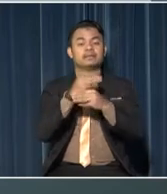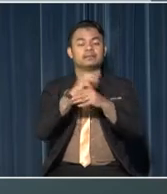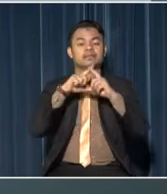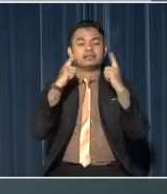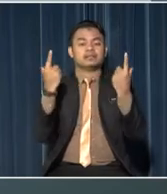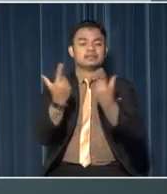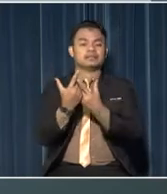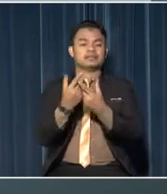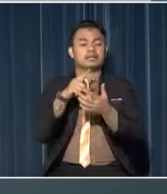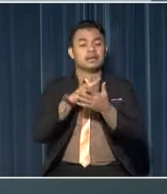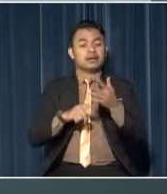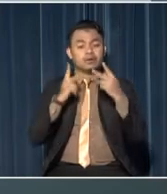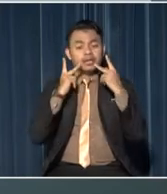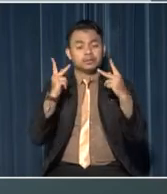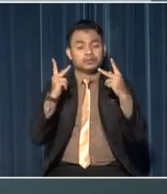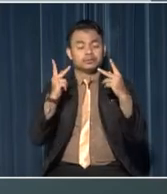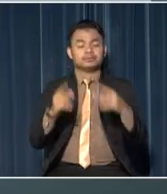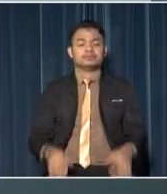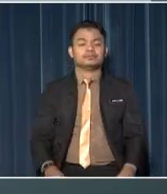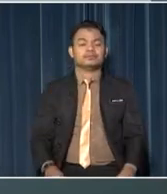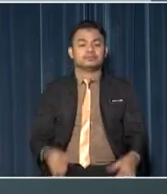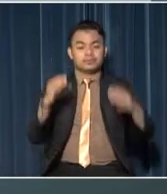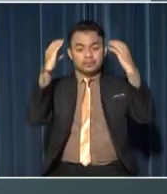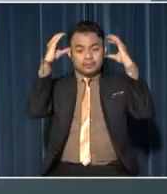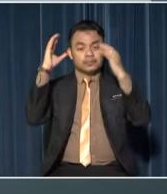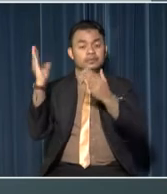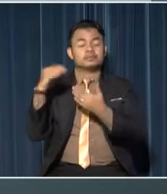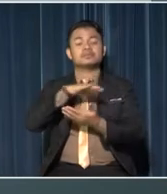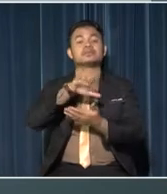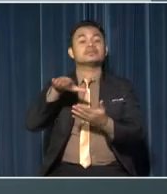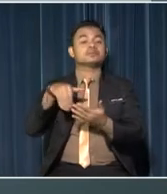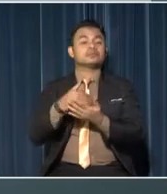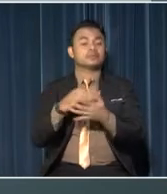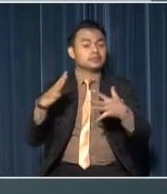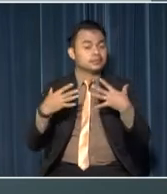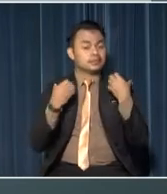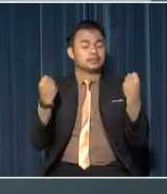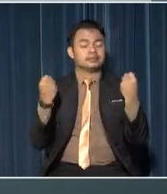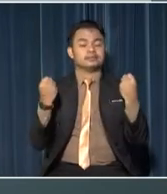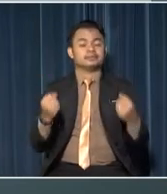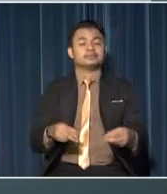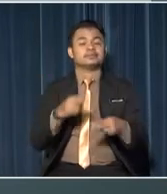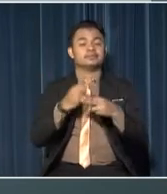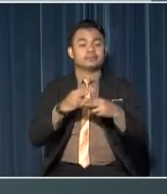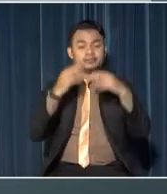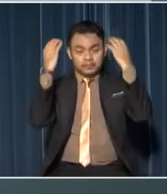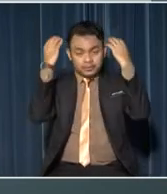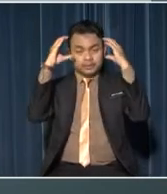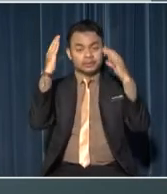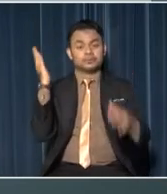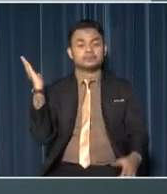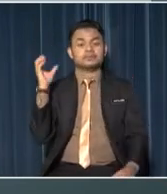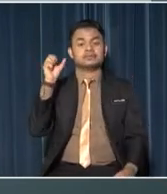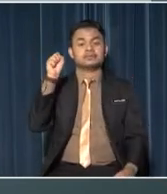today? I hope all of you are doing fine. My name is Safwan